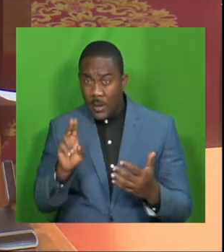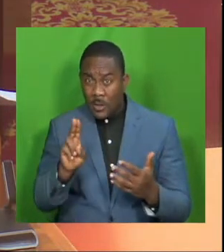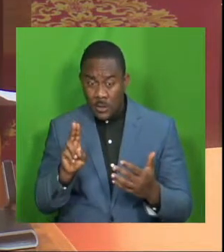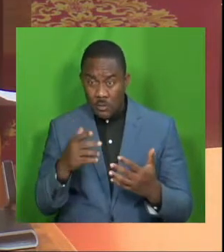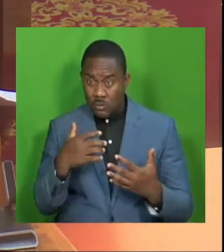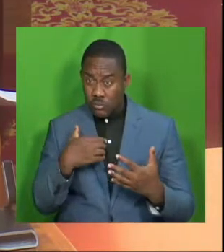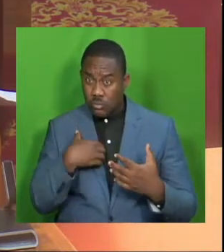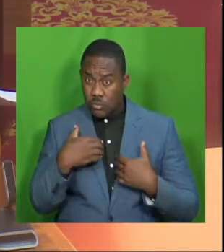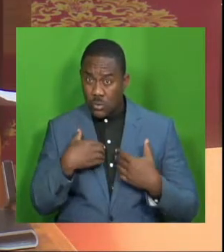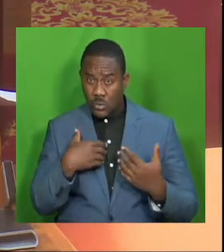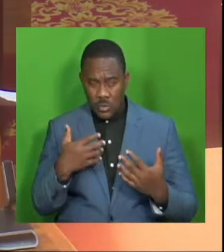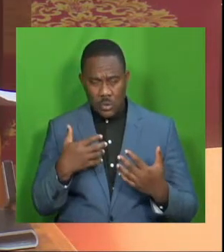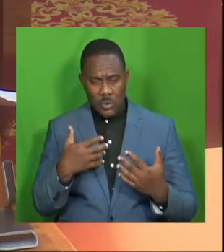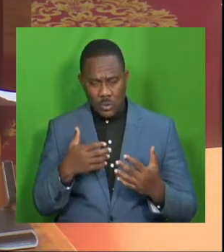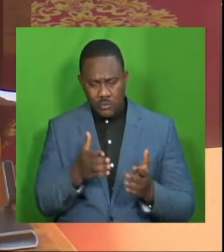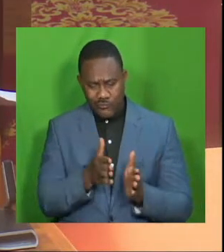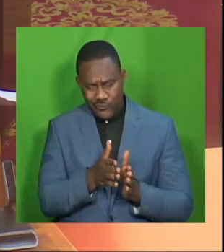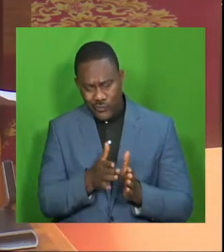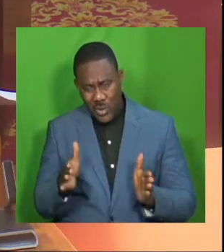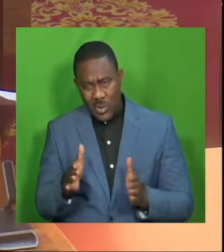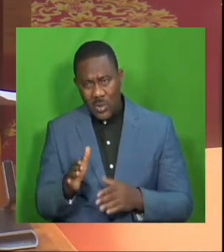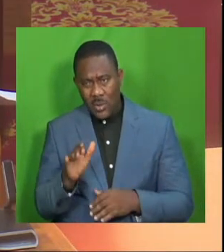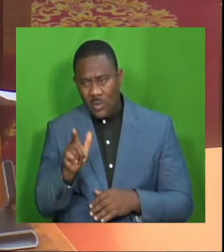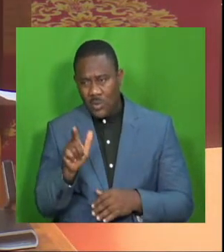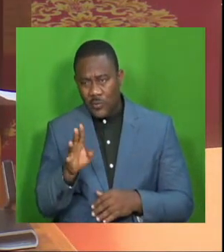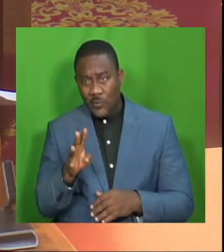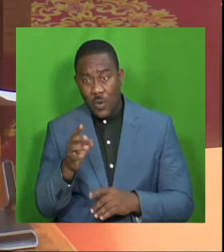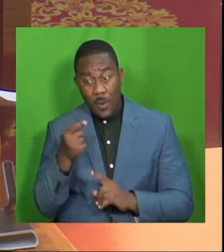within 24 months.